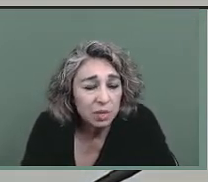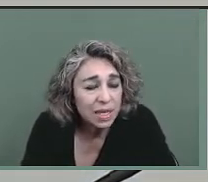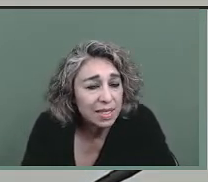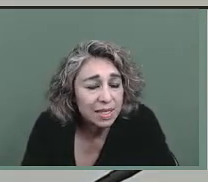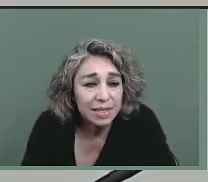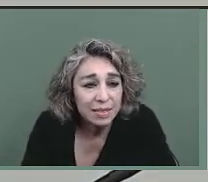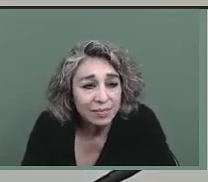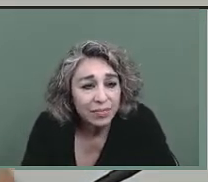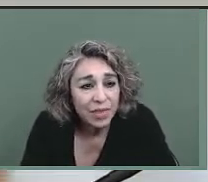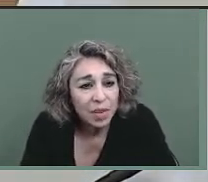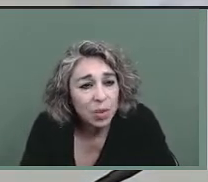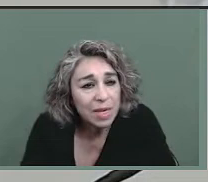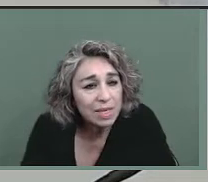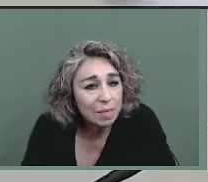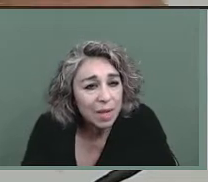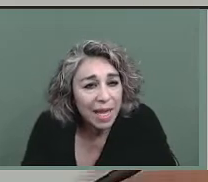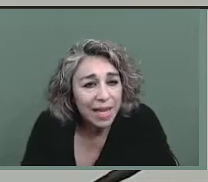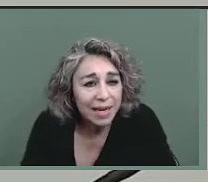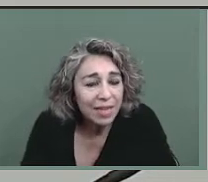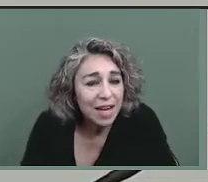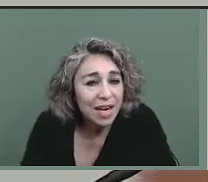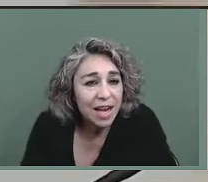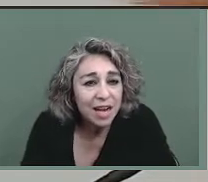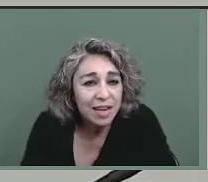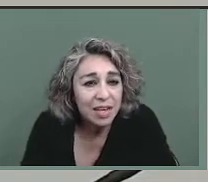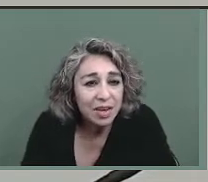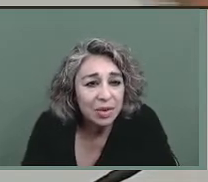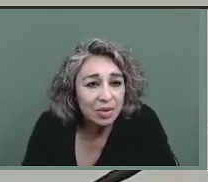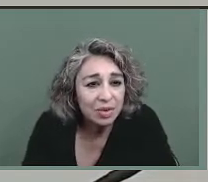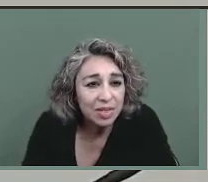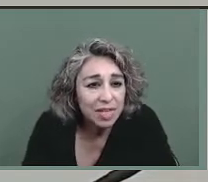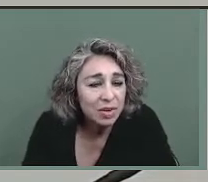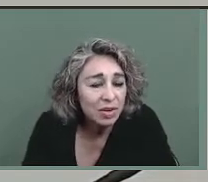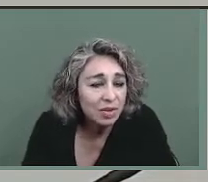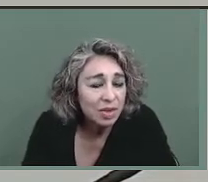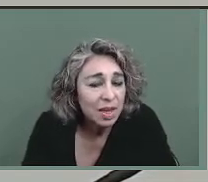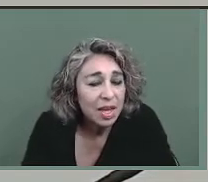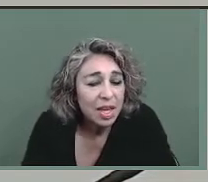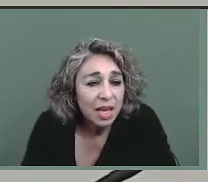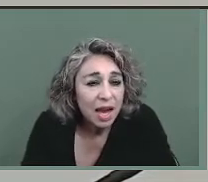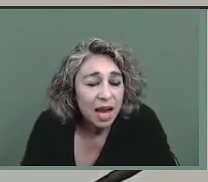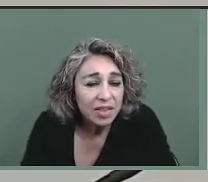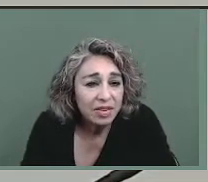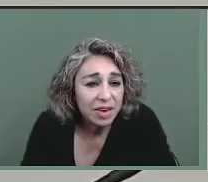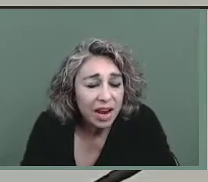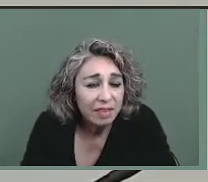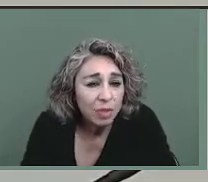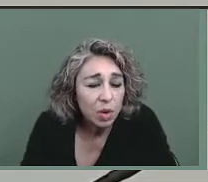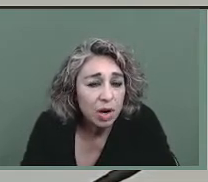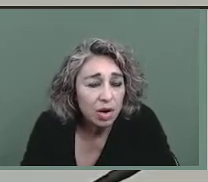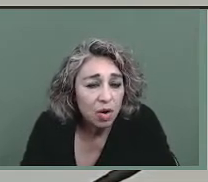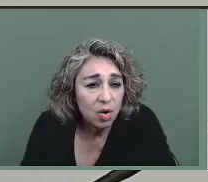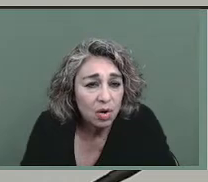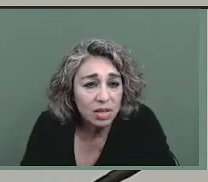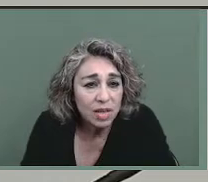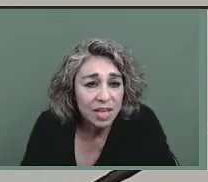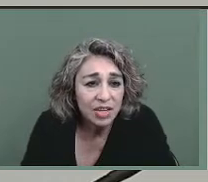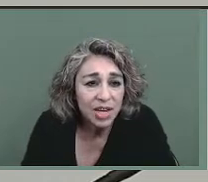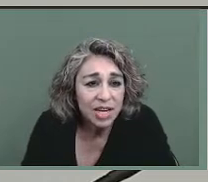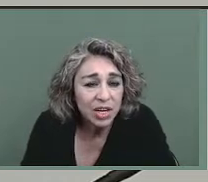commercial places. What is the plan? That not a youth, single youth, either have work